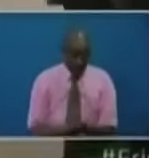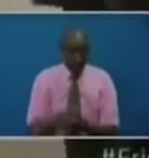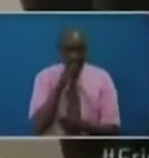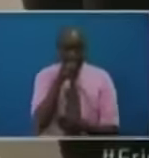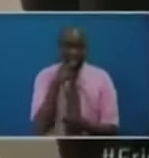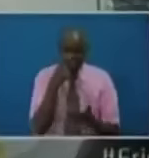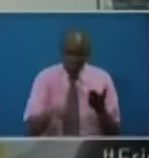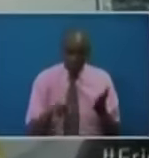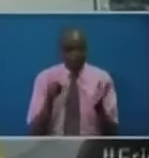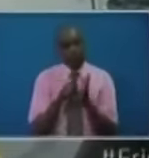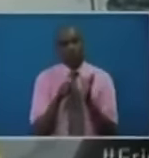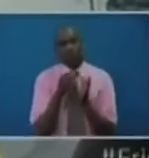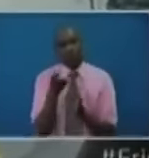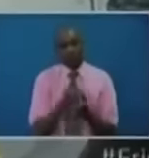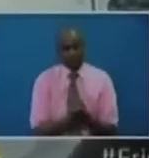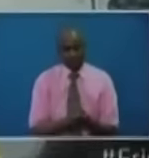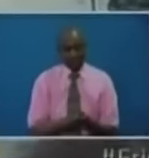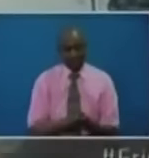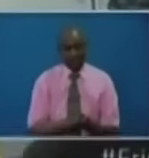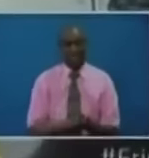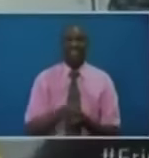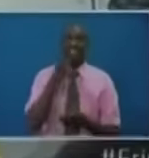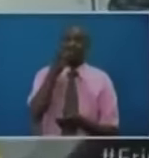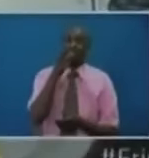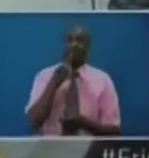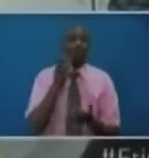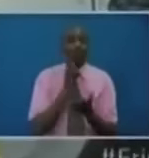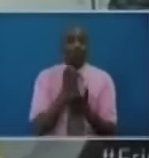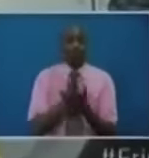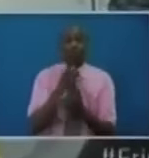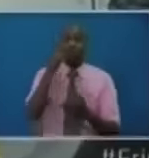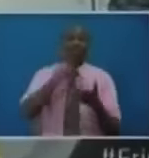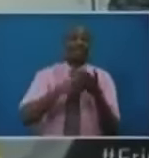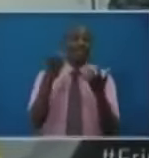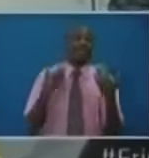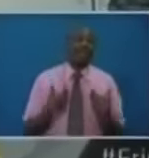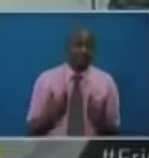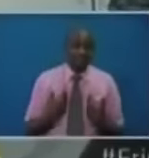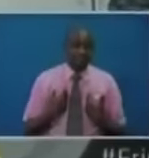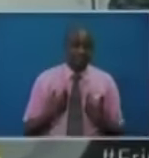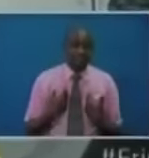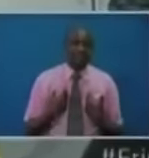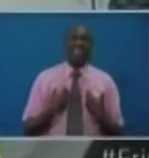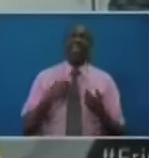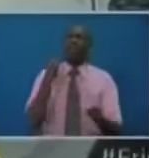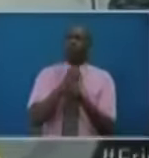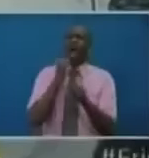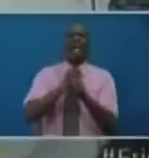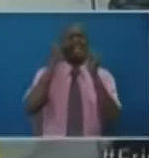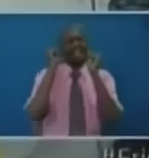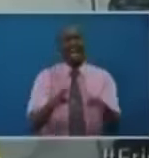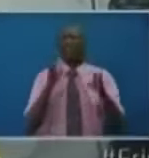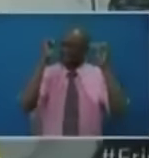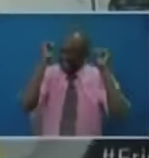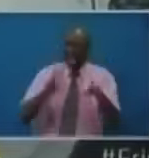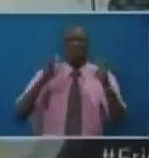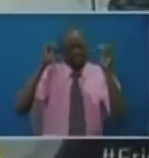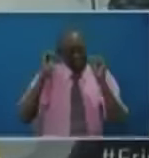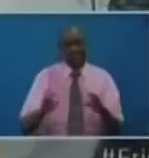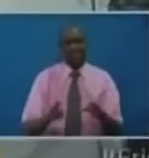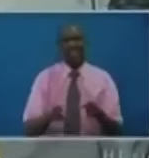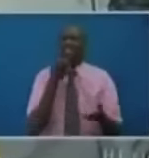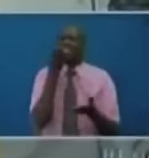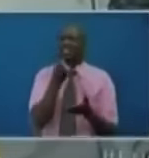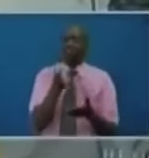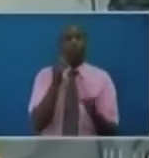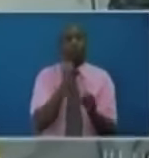raising a storm. Pesa itumiki vizuri, hata wenyewe wenye kutoa ushuru watumiki vizuri. Hakuna kazi yani actually imefanywa.